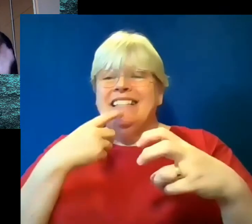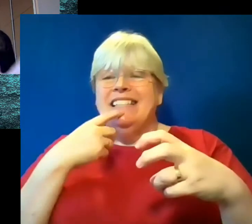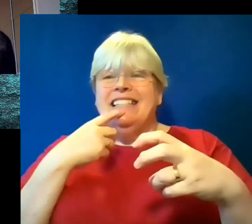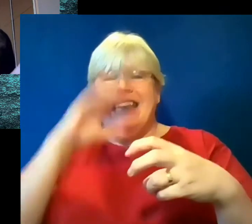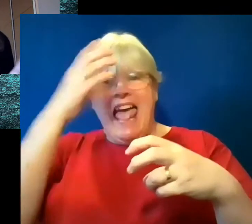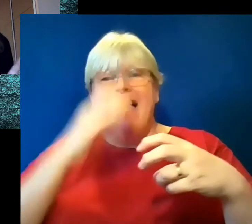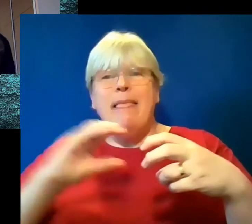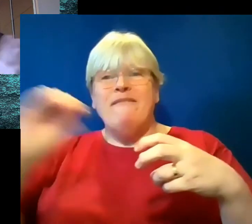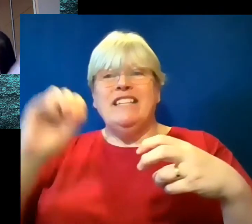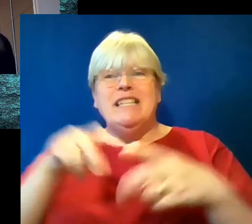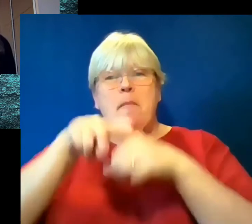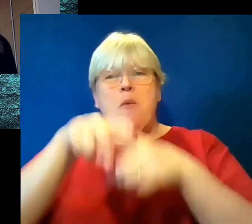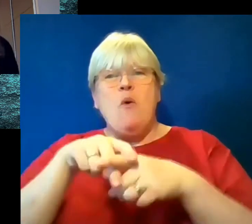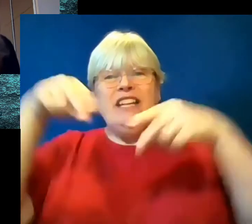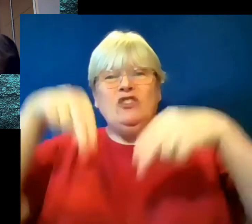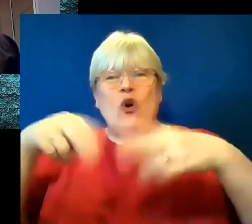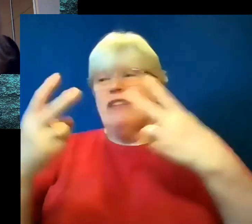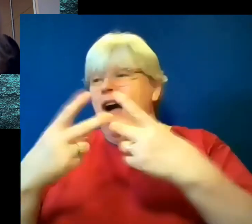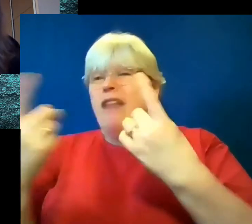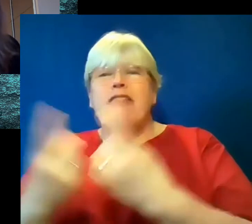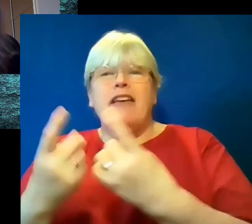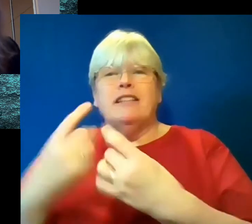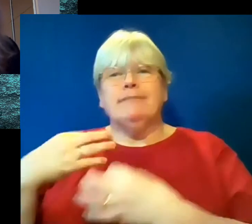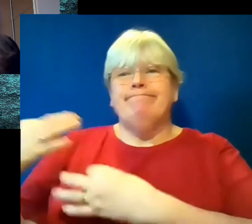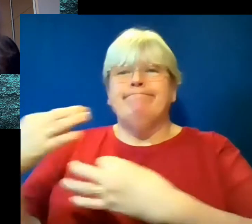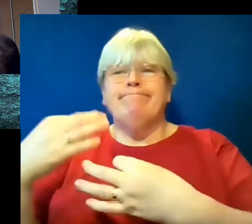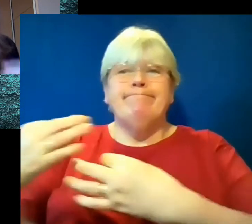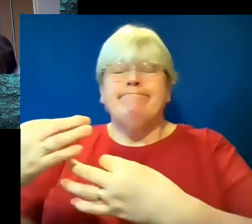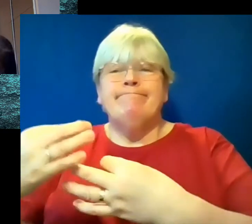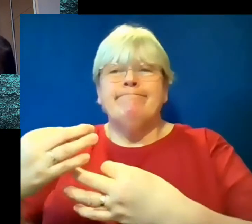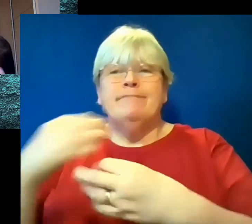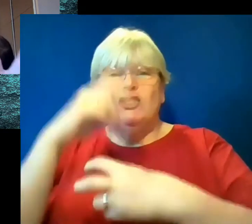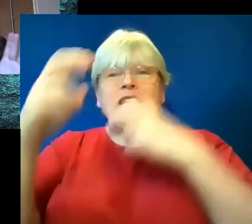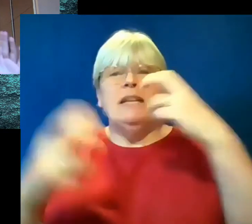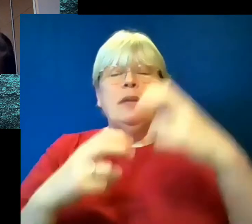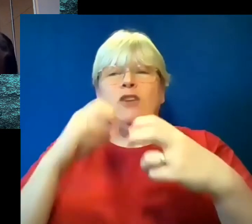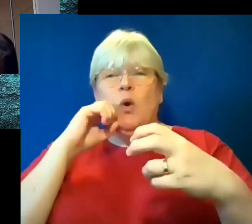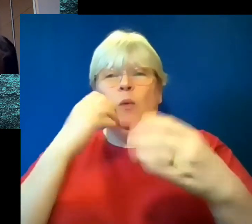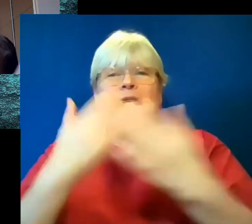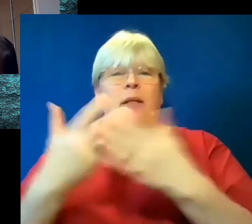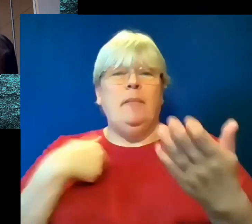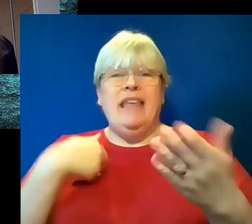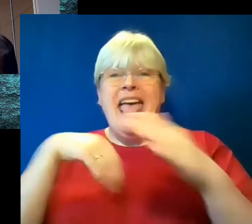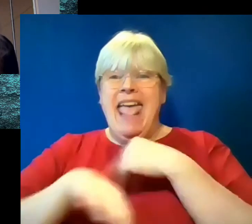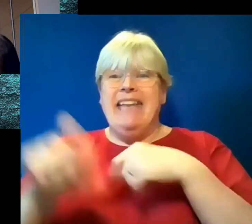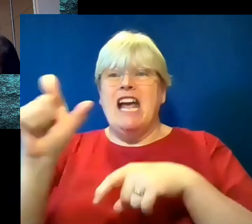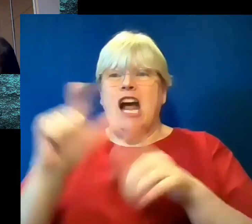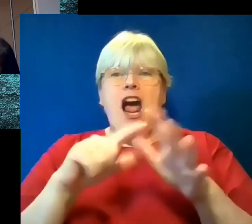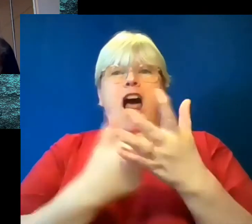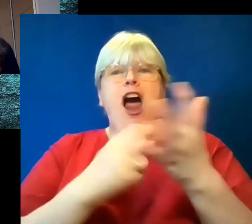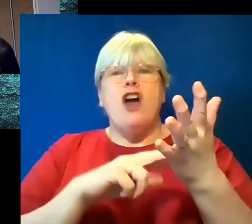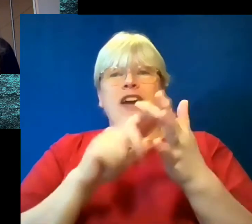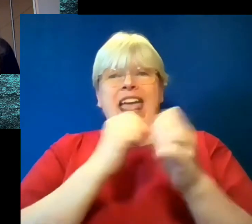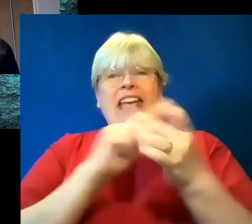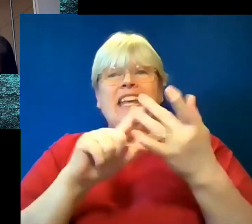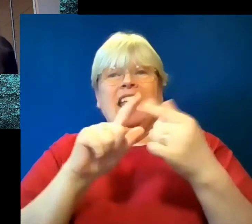ponies, dogs, and other familiar attractions of the Tanbark, which is just a posh word for circus, will be seen in Carnegie Hall this season,